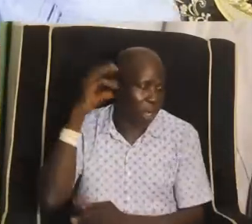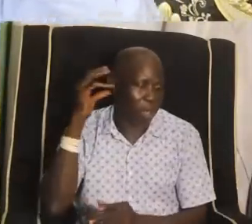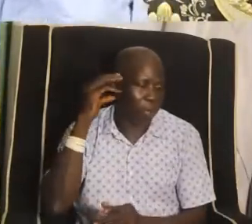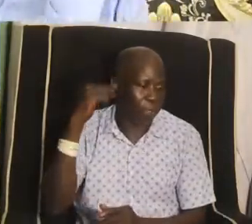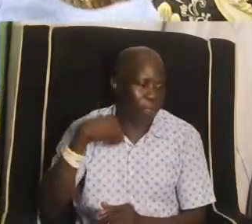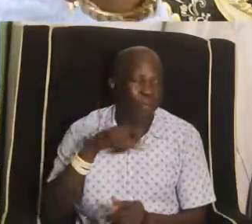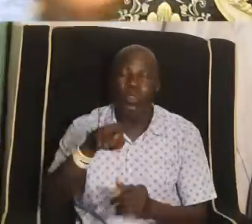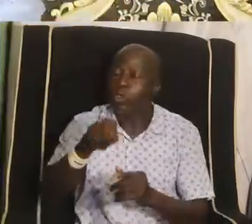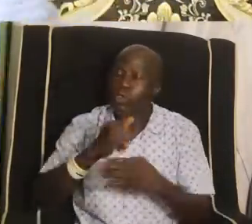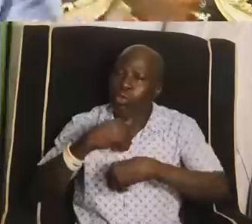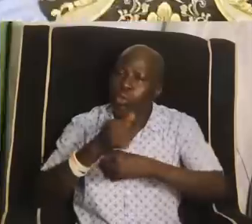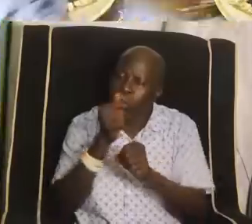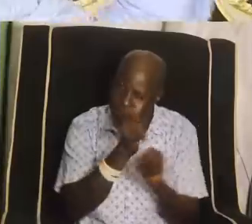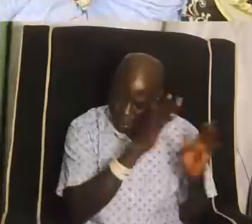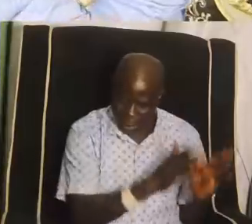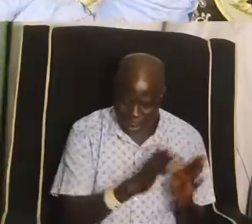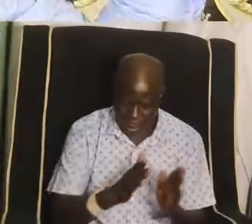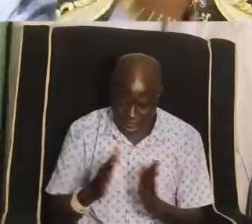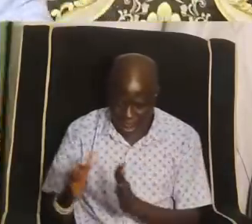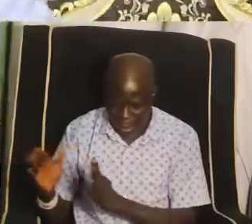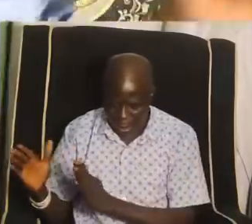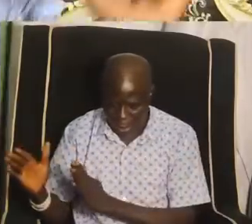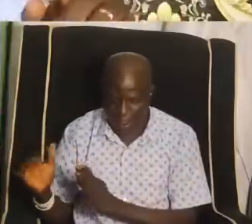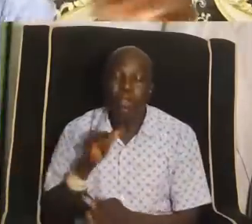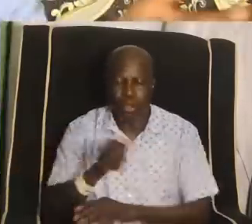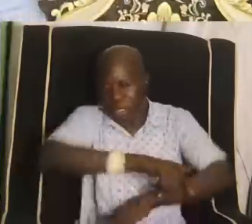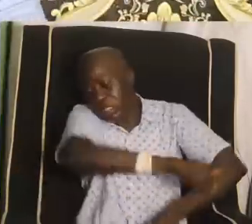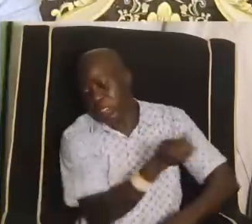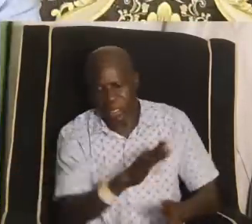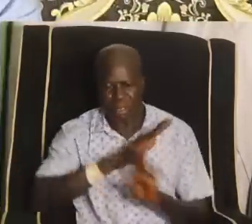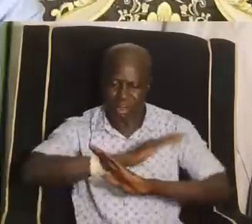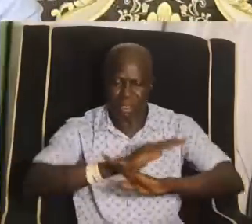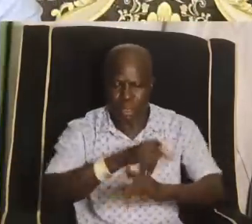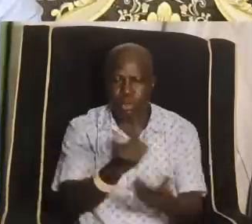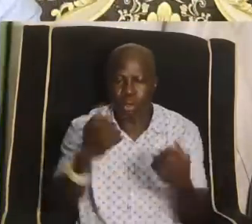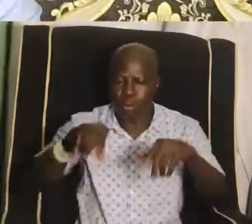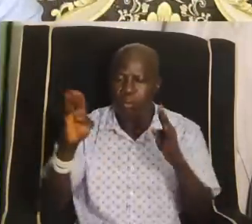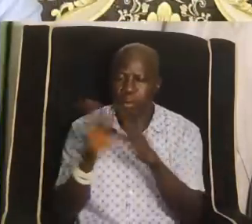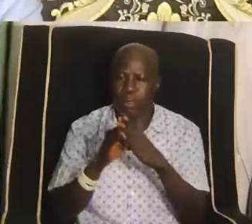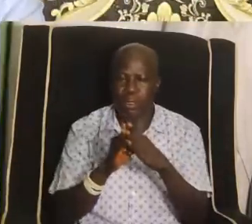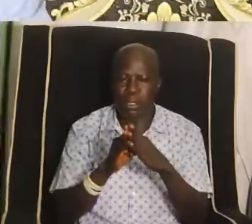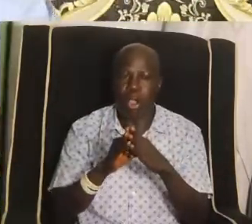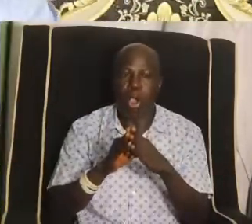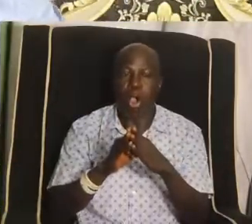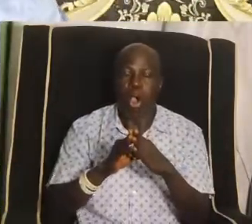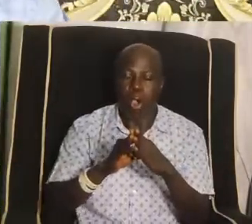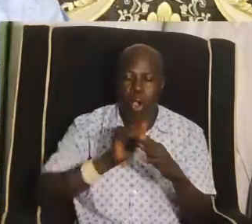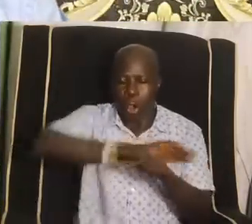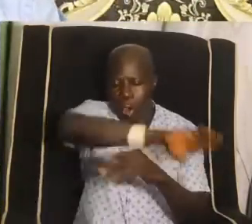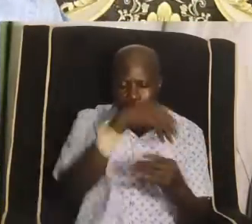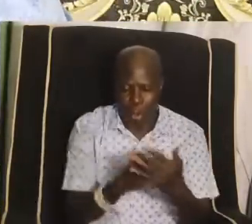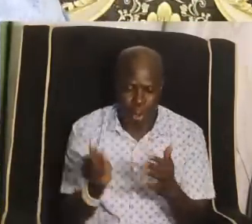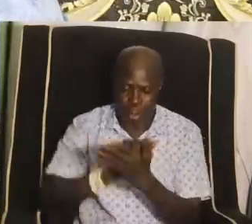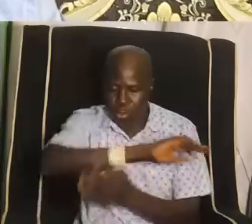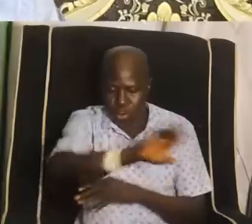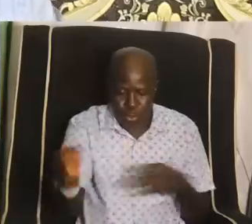hearing me. Wanna make arrangements. You do not let anything delay you. Amajo padi. We will meet. Bobo, don't need